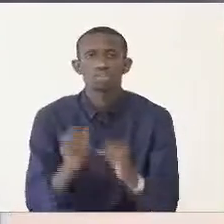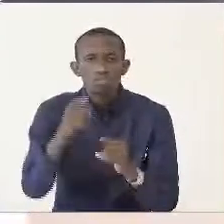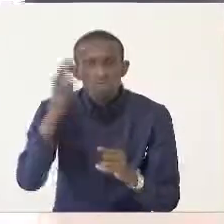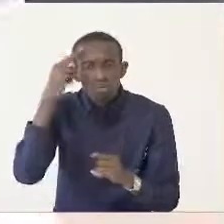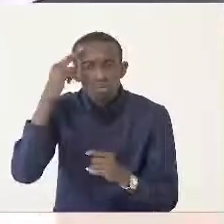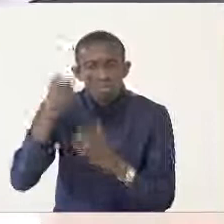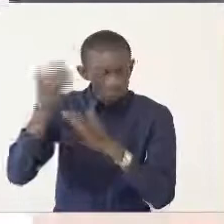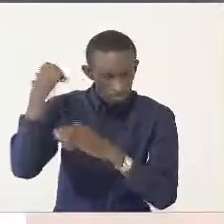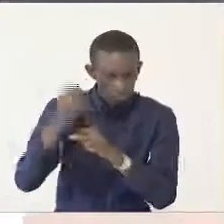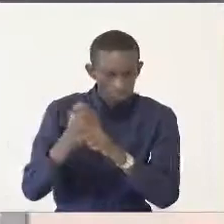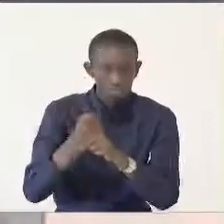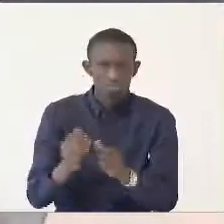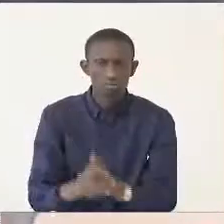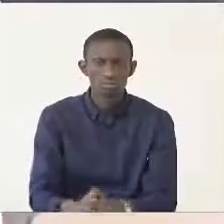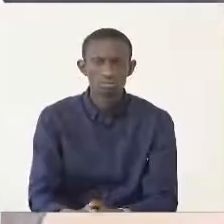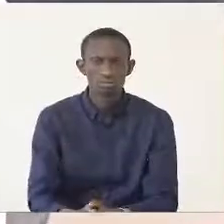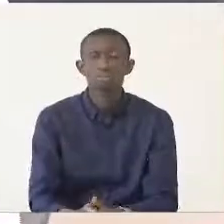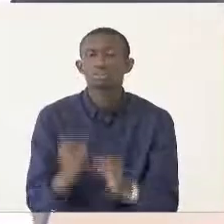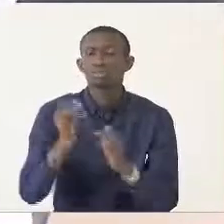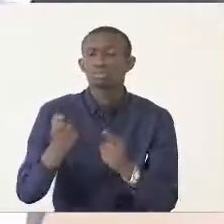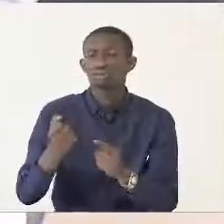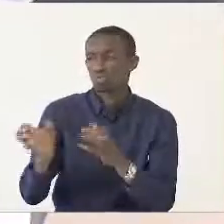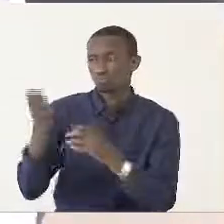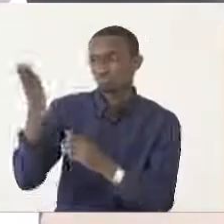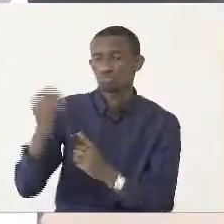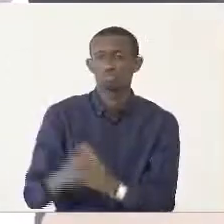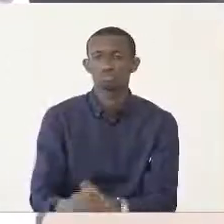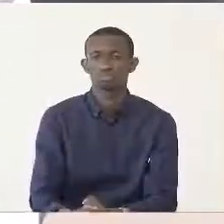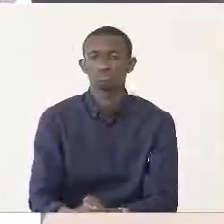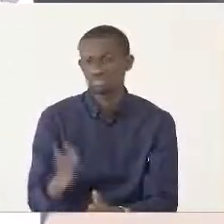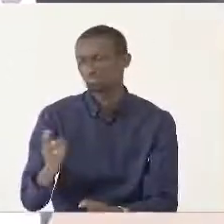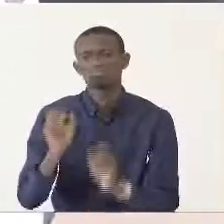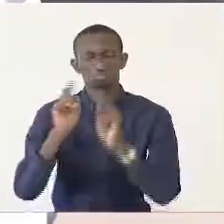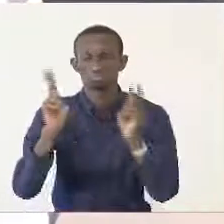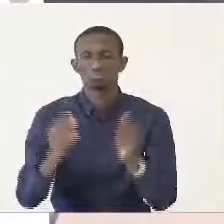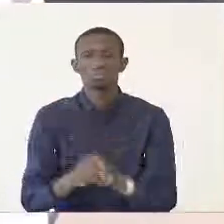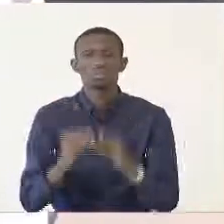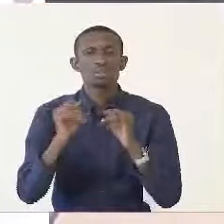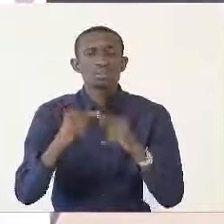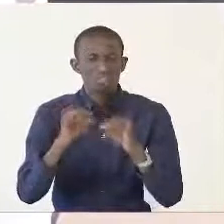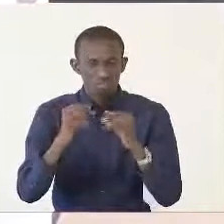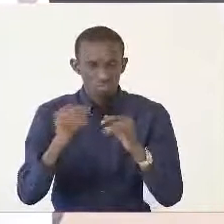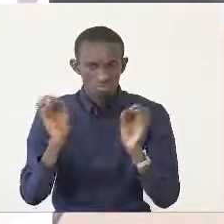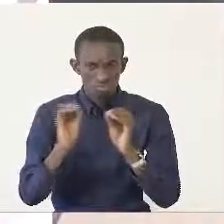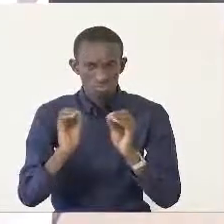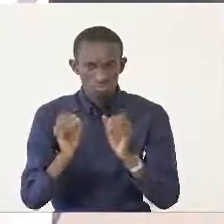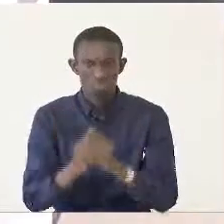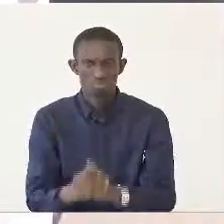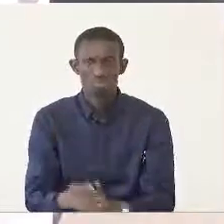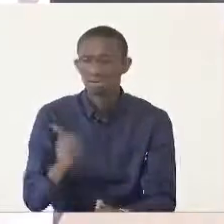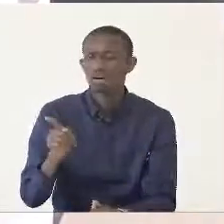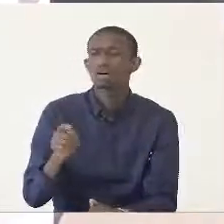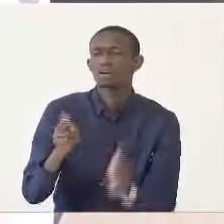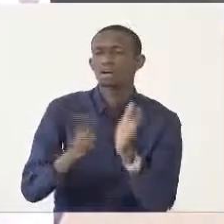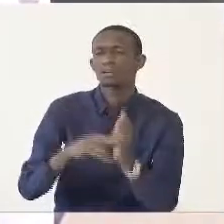we did the last time, if we have this component, then it is okay. But if we don't have it, that is going to be